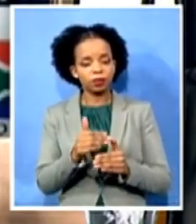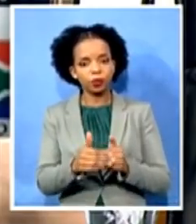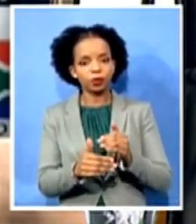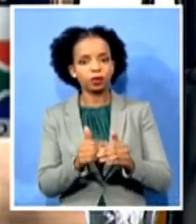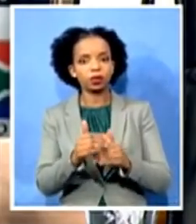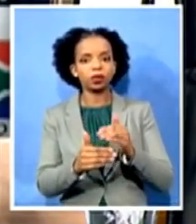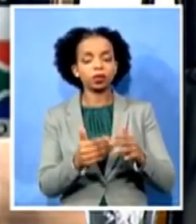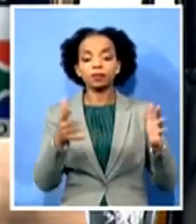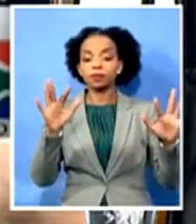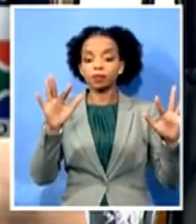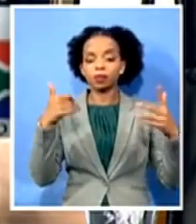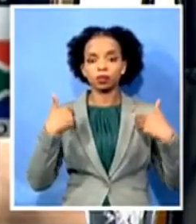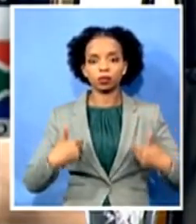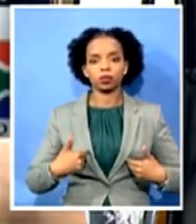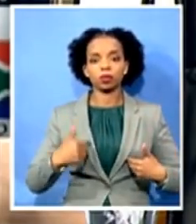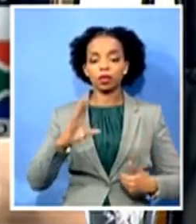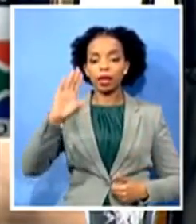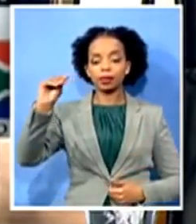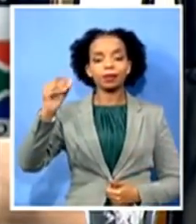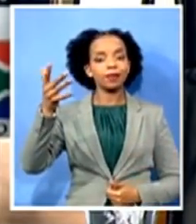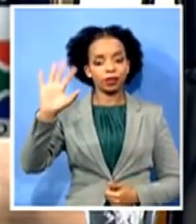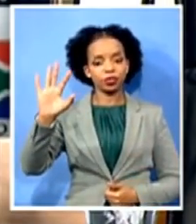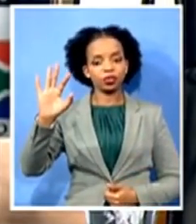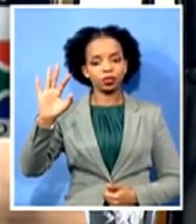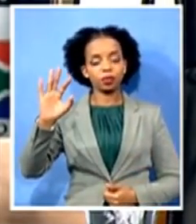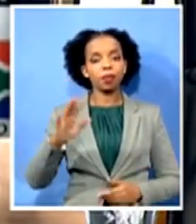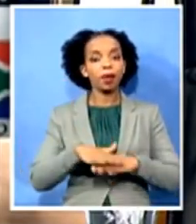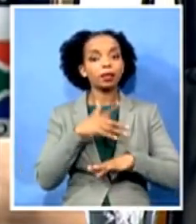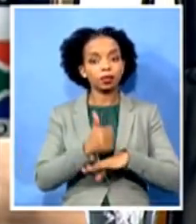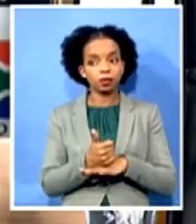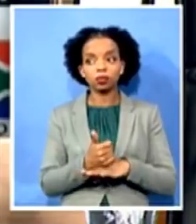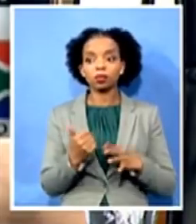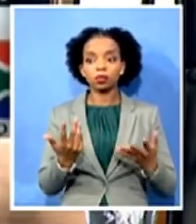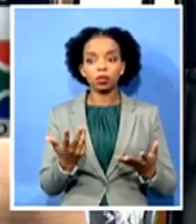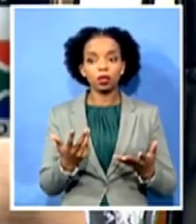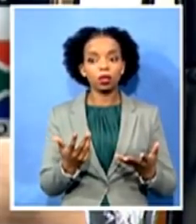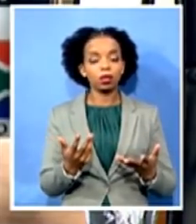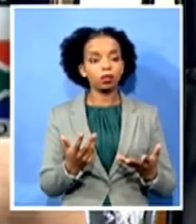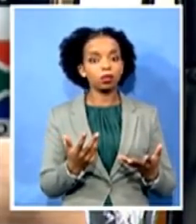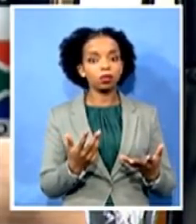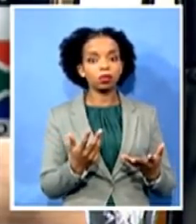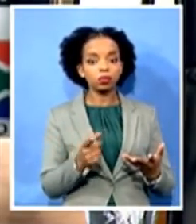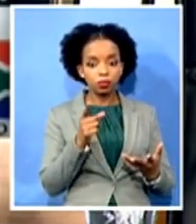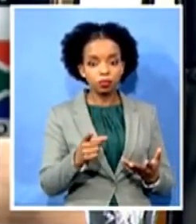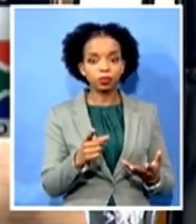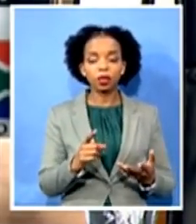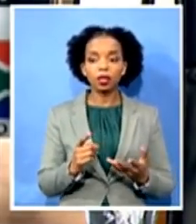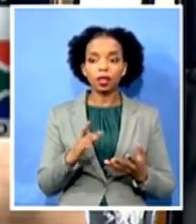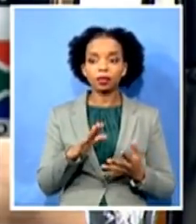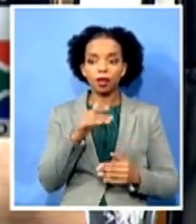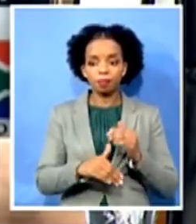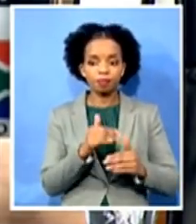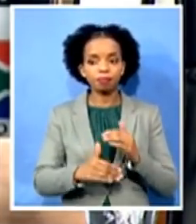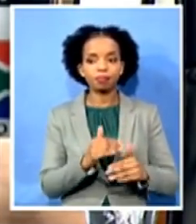based on what, is it a PFMA process? They told me it's a process under